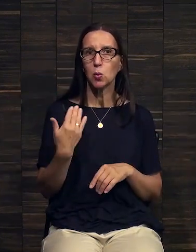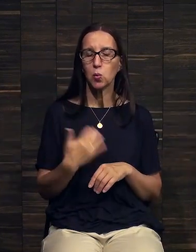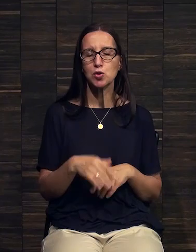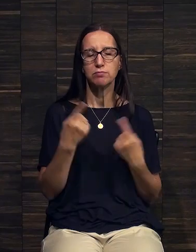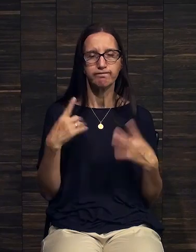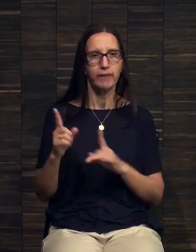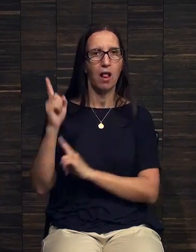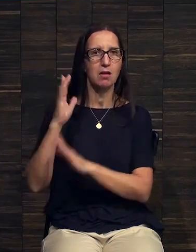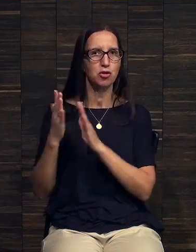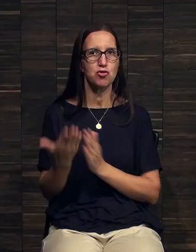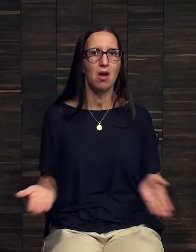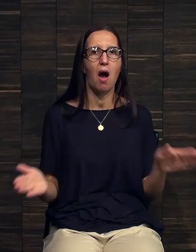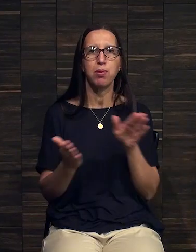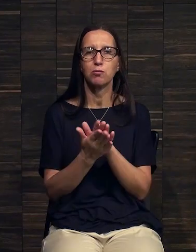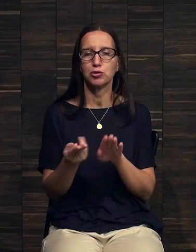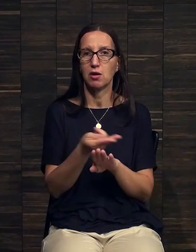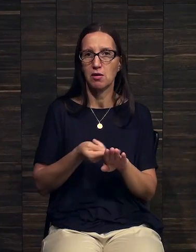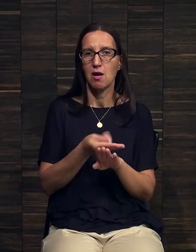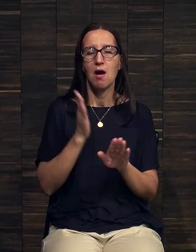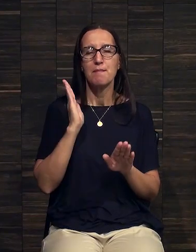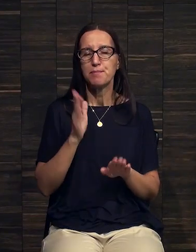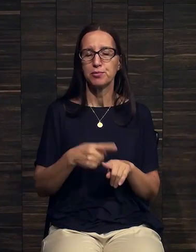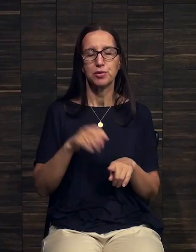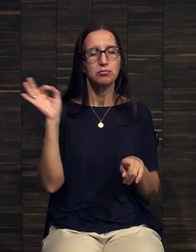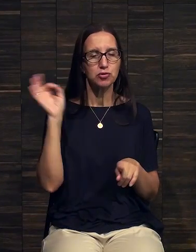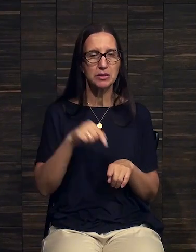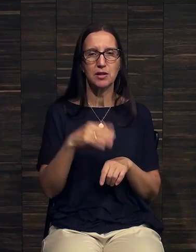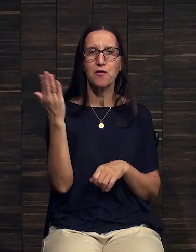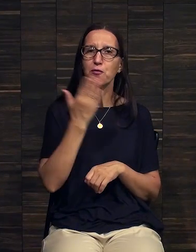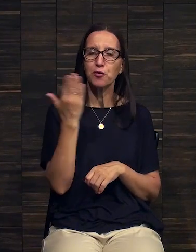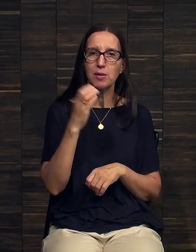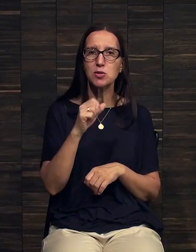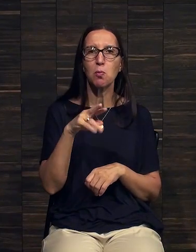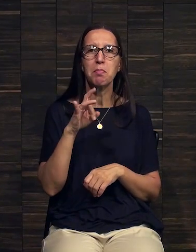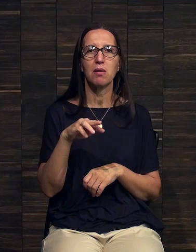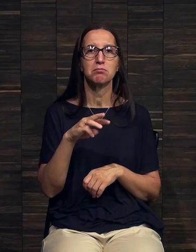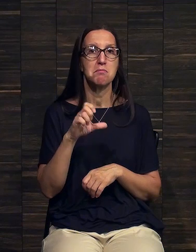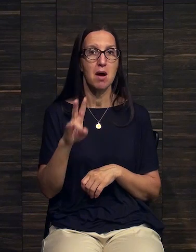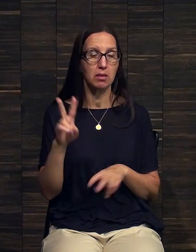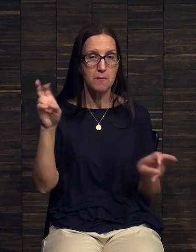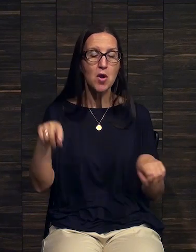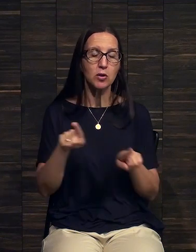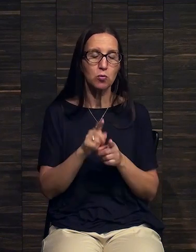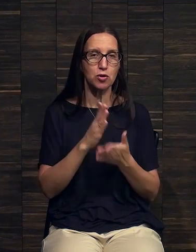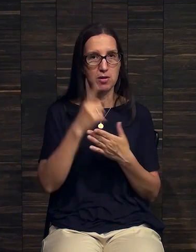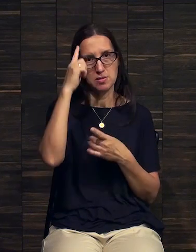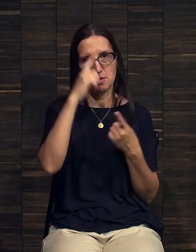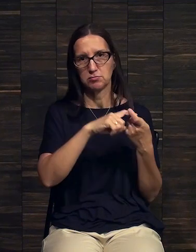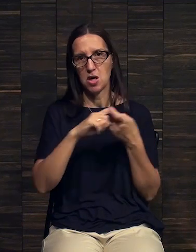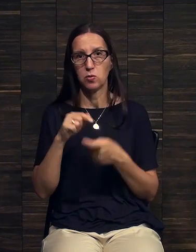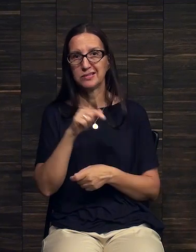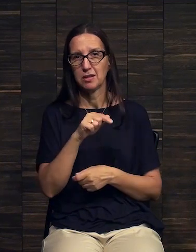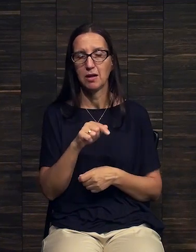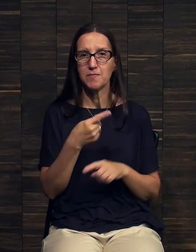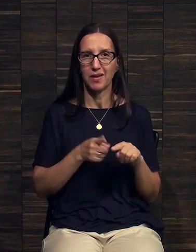iconic. This is a landmark cover page, and which will appear in the Superman, in the, so